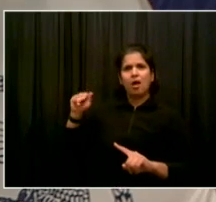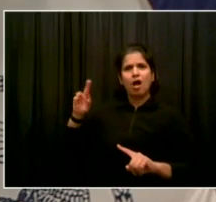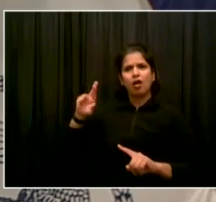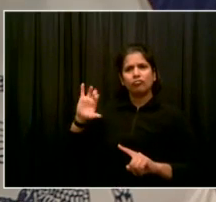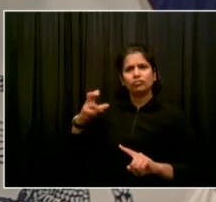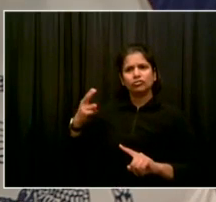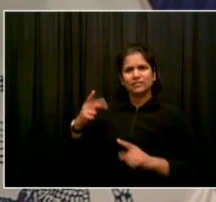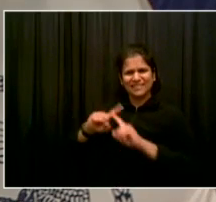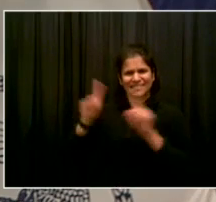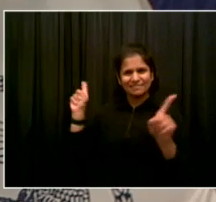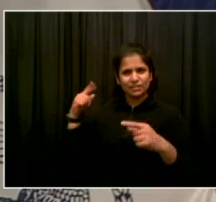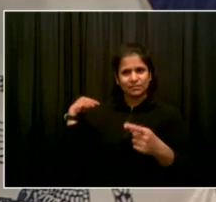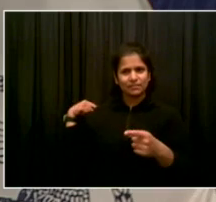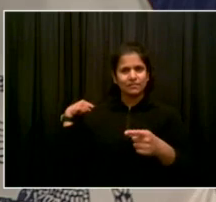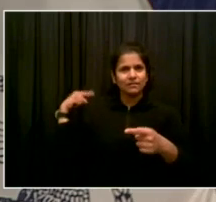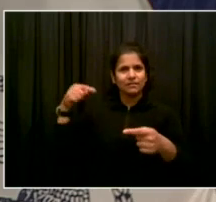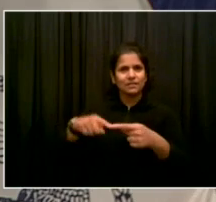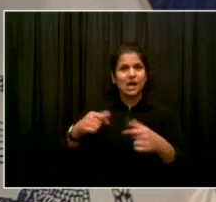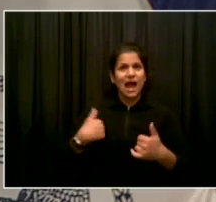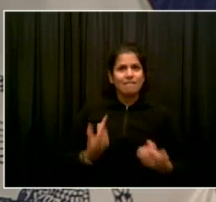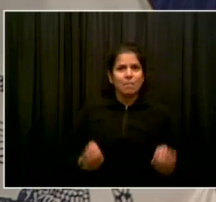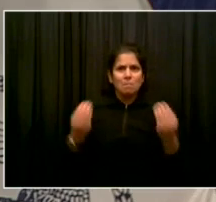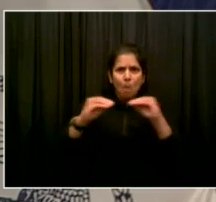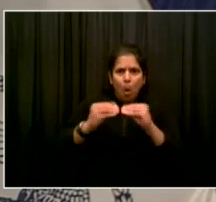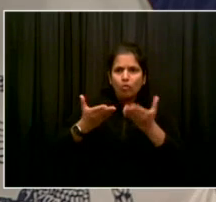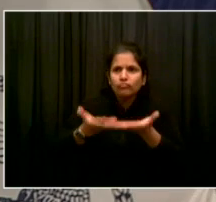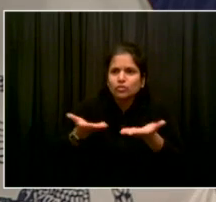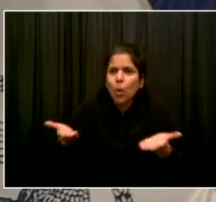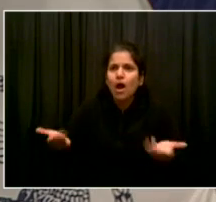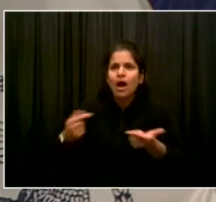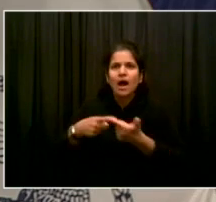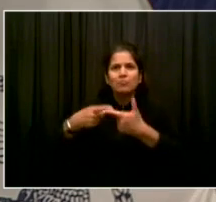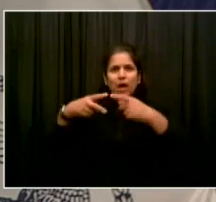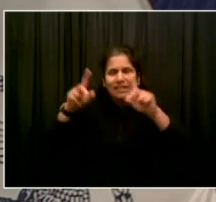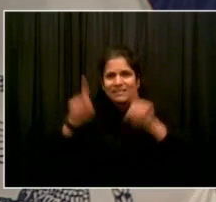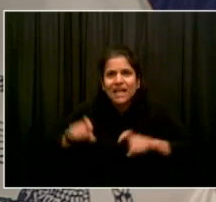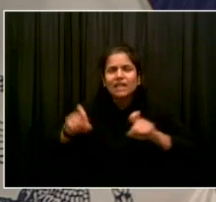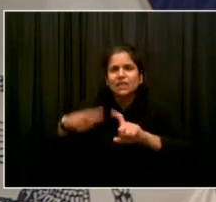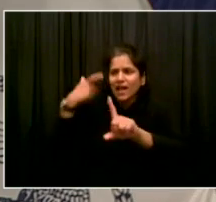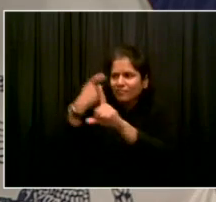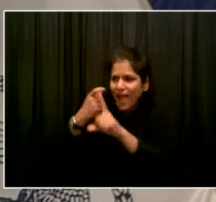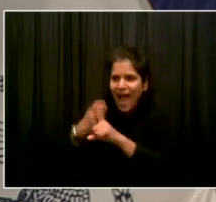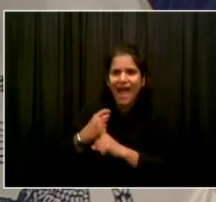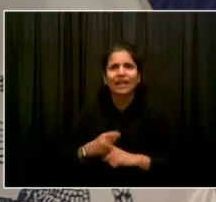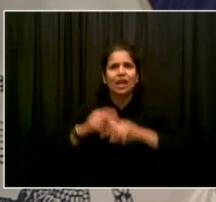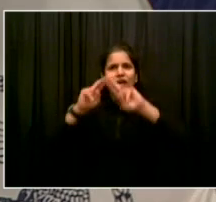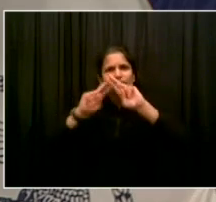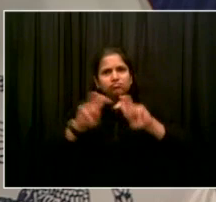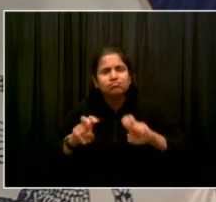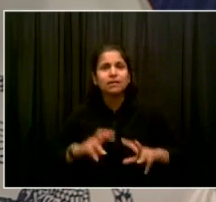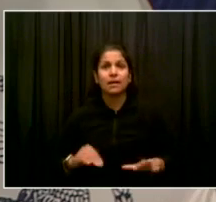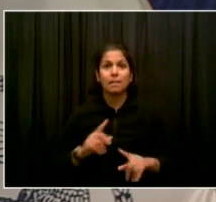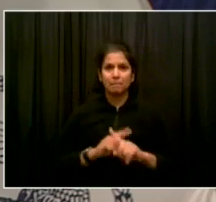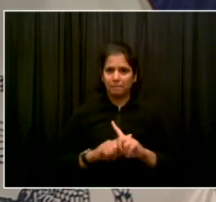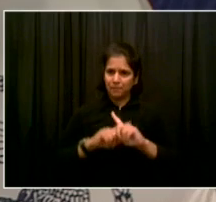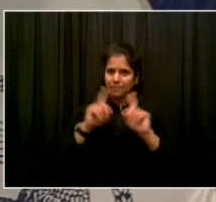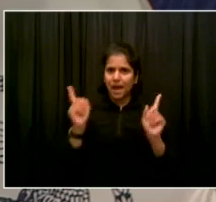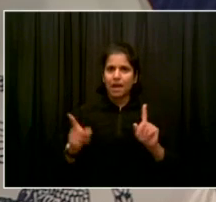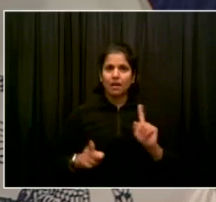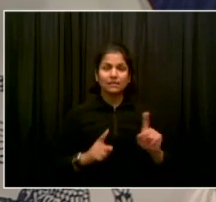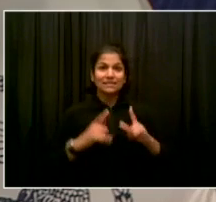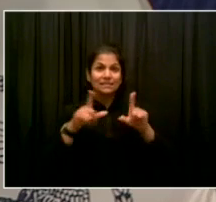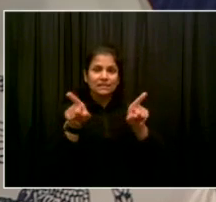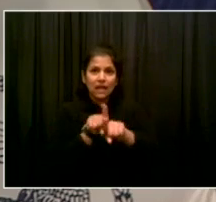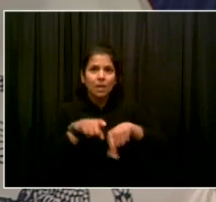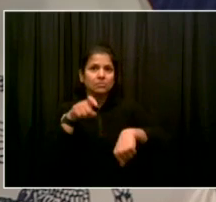But yet, I feel like there's a certain level of hysteria that the Omicron variant accounts for 73% of all cases. And Dr.